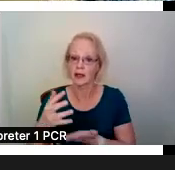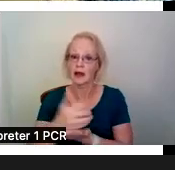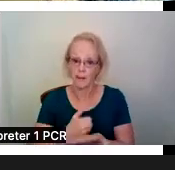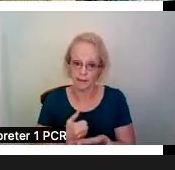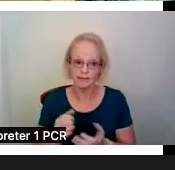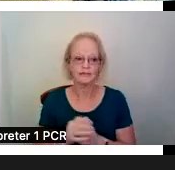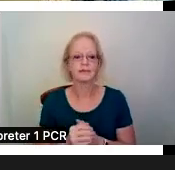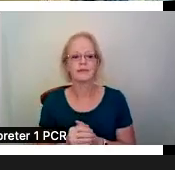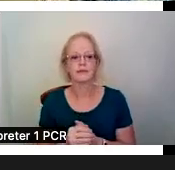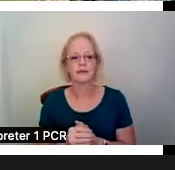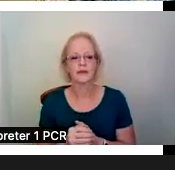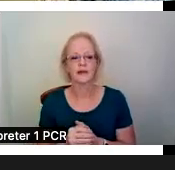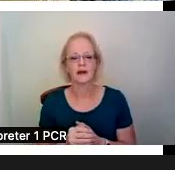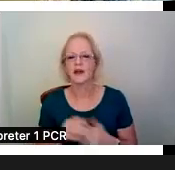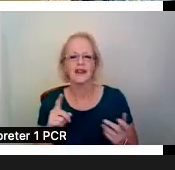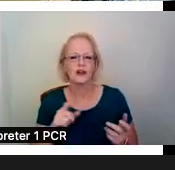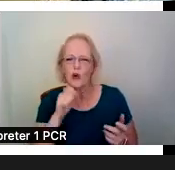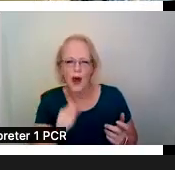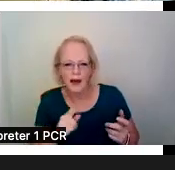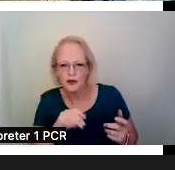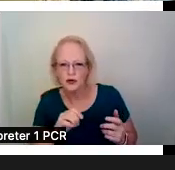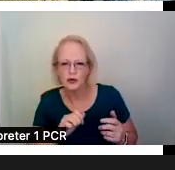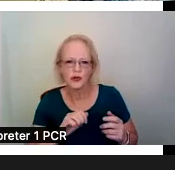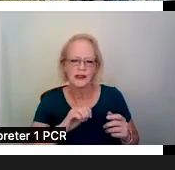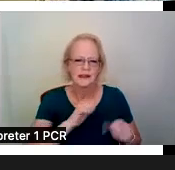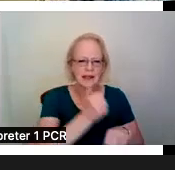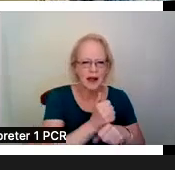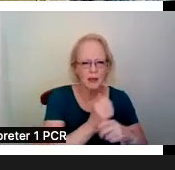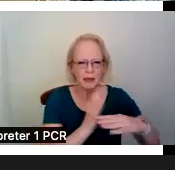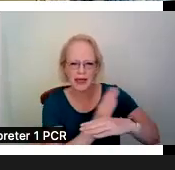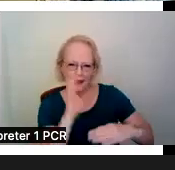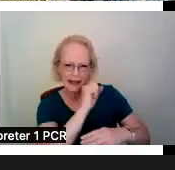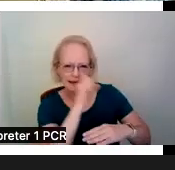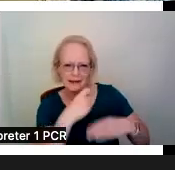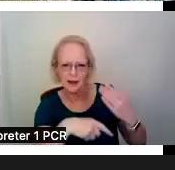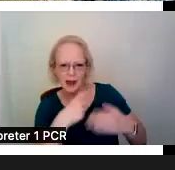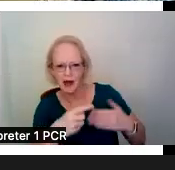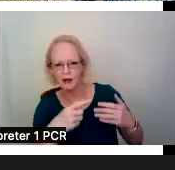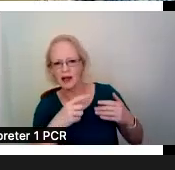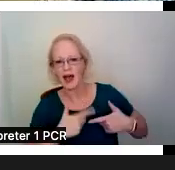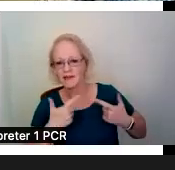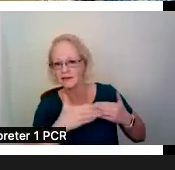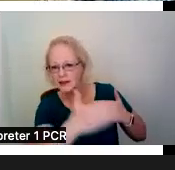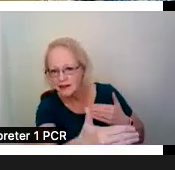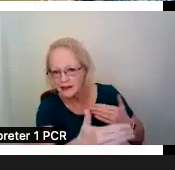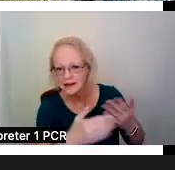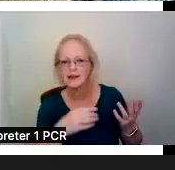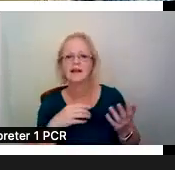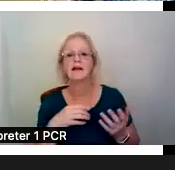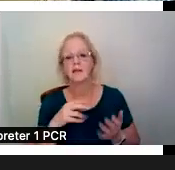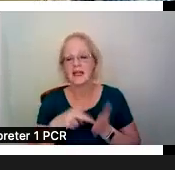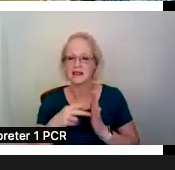Because they don't have to hedge for unexpected mortality investment experiences, they can provide greater